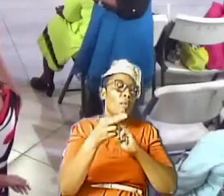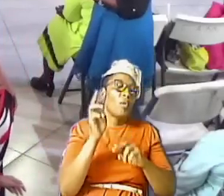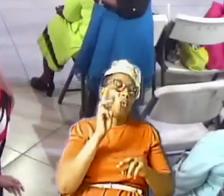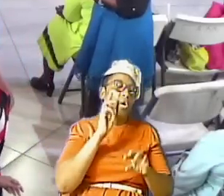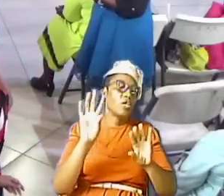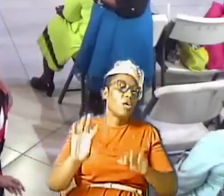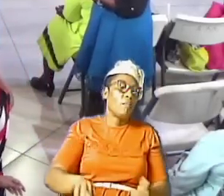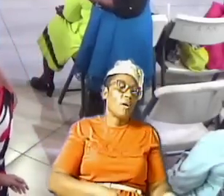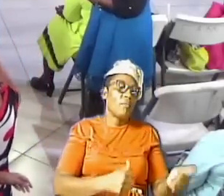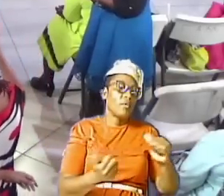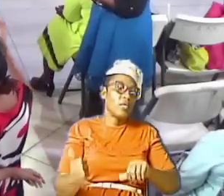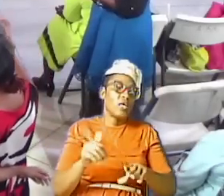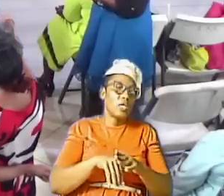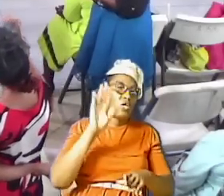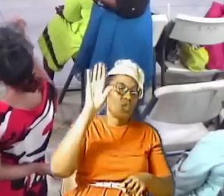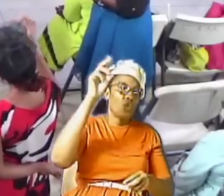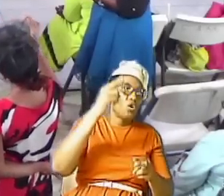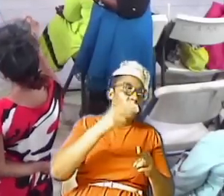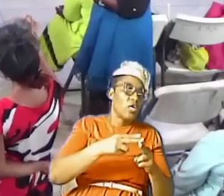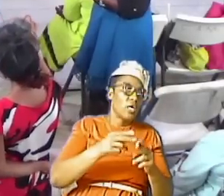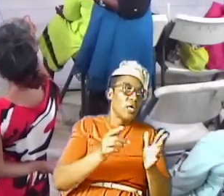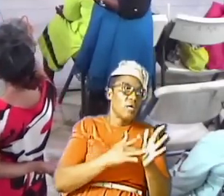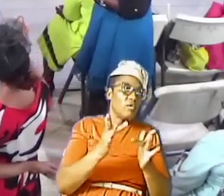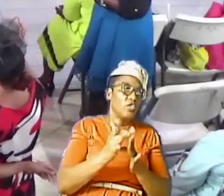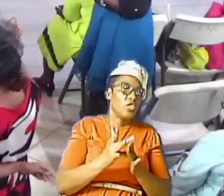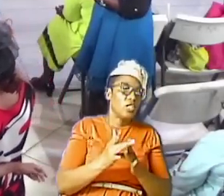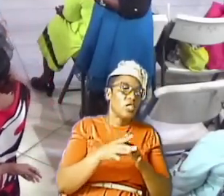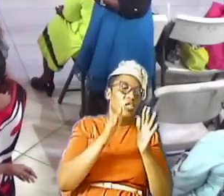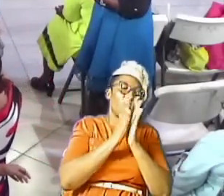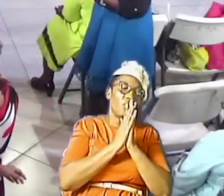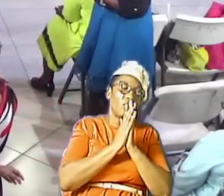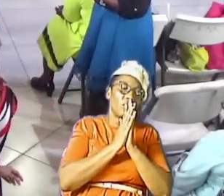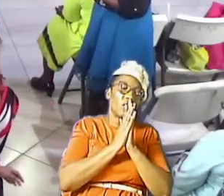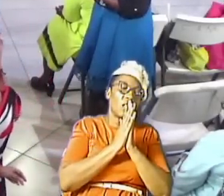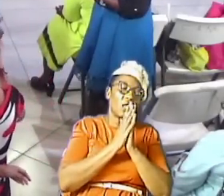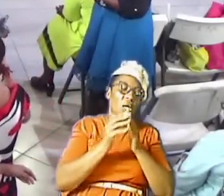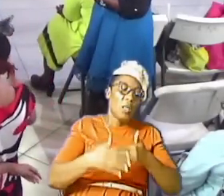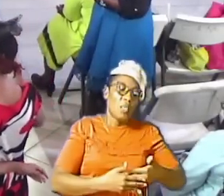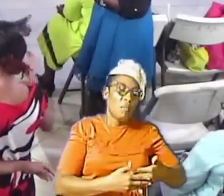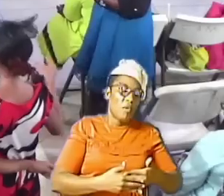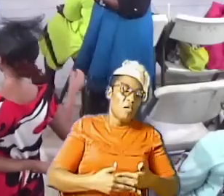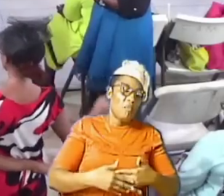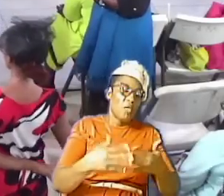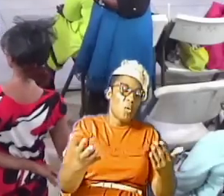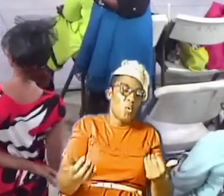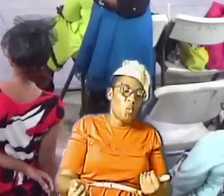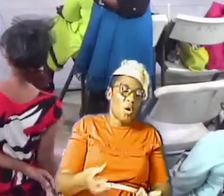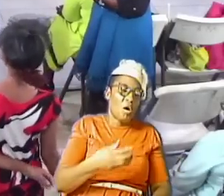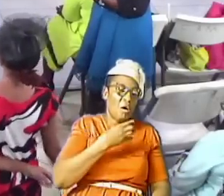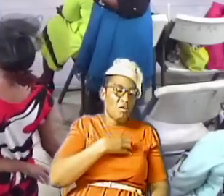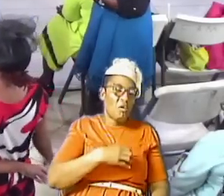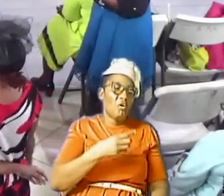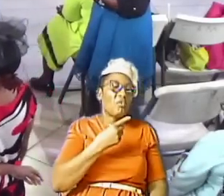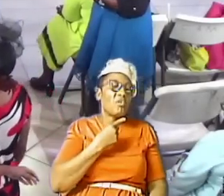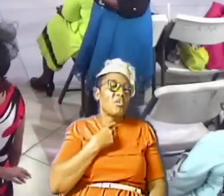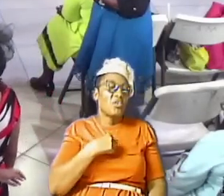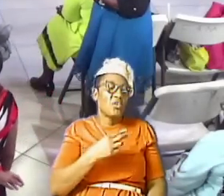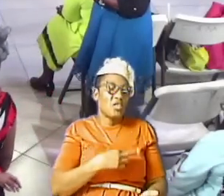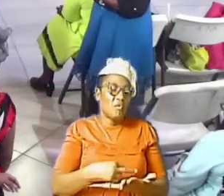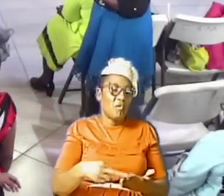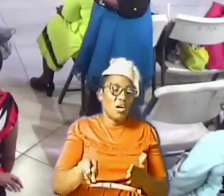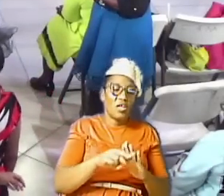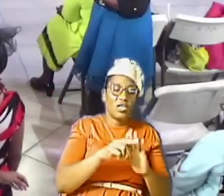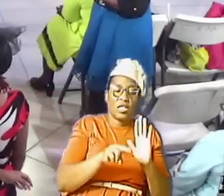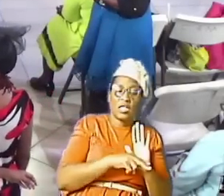baptism in your name. We pray, O God Almighty, that she shall develop a hunger and a thirst for righteousness, and that